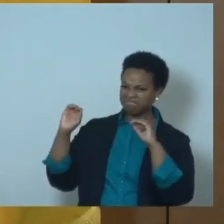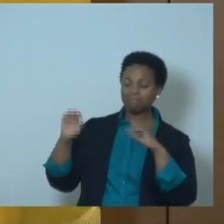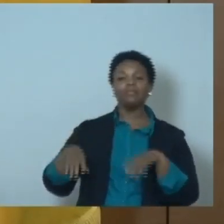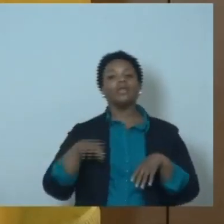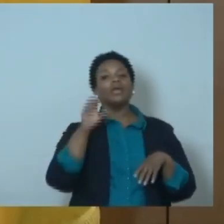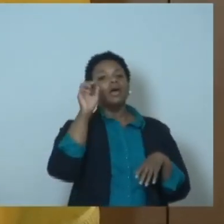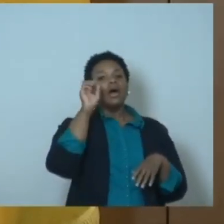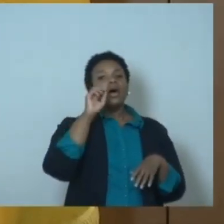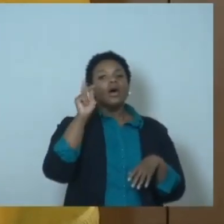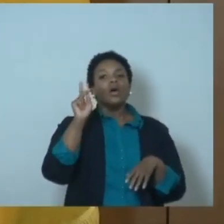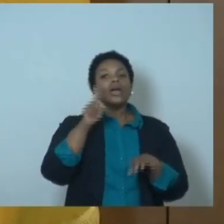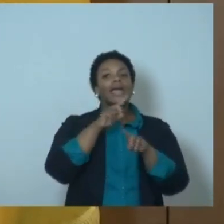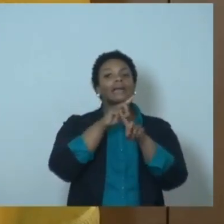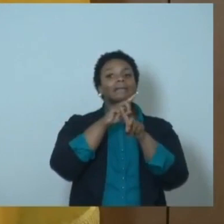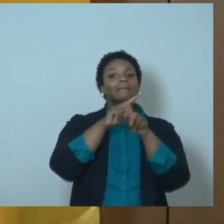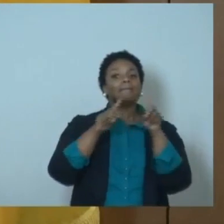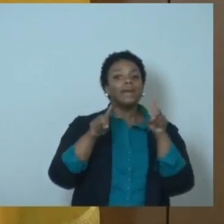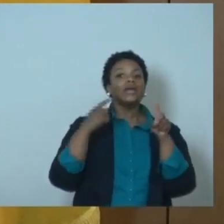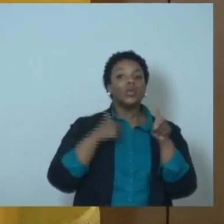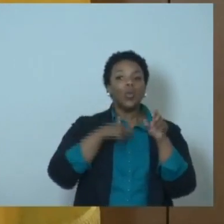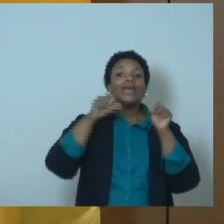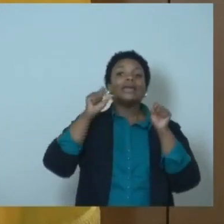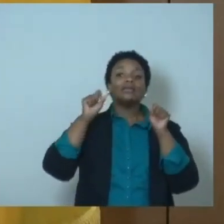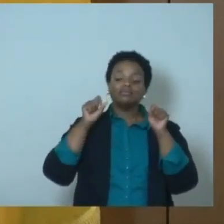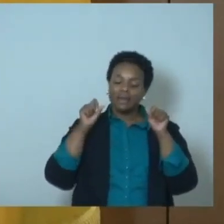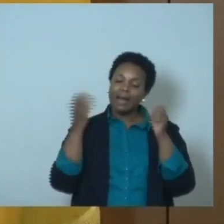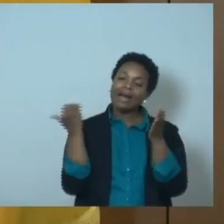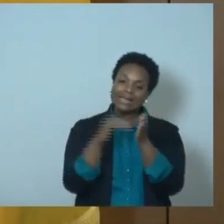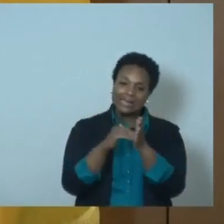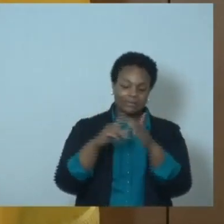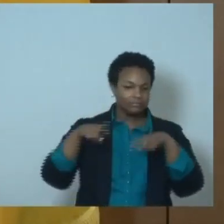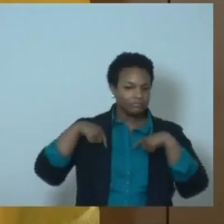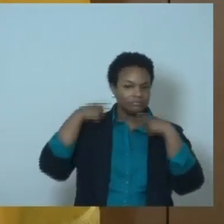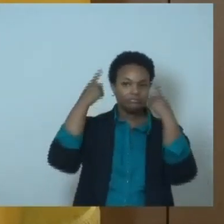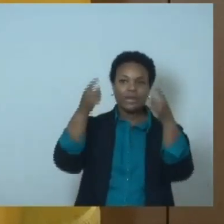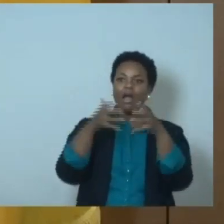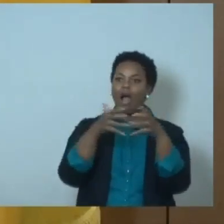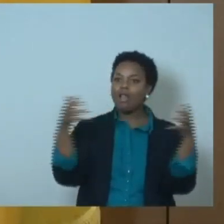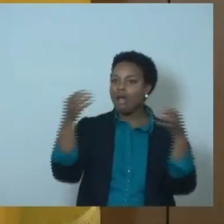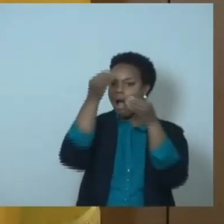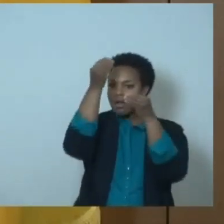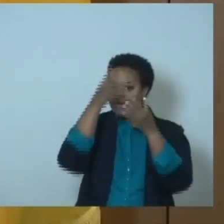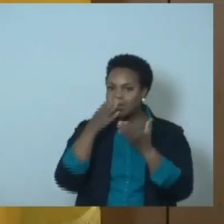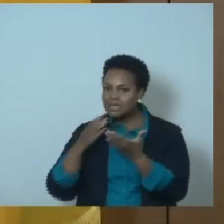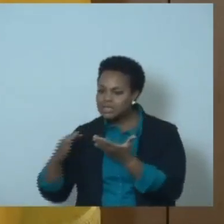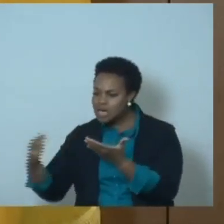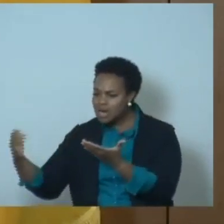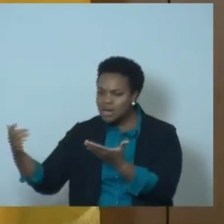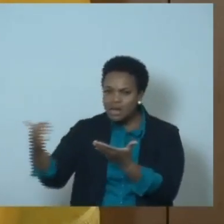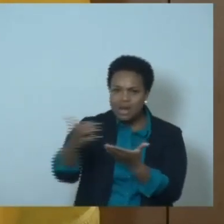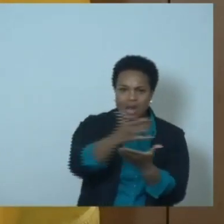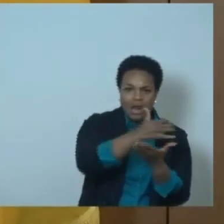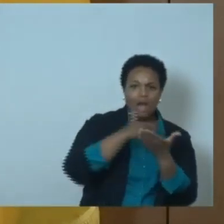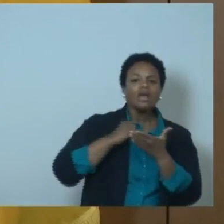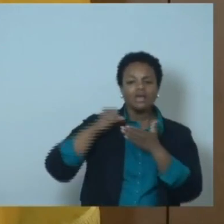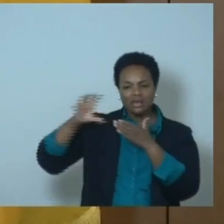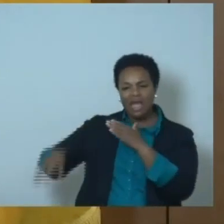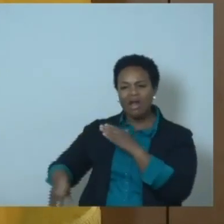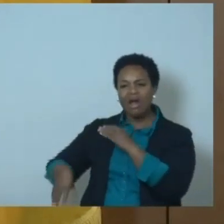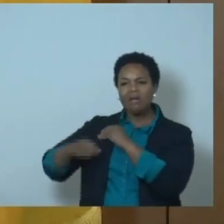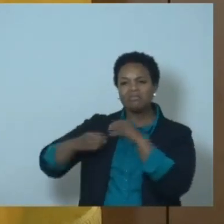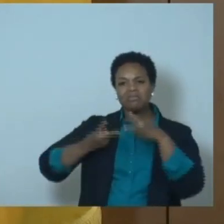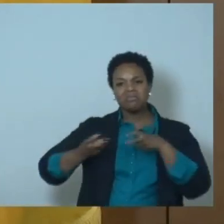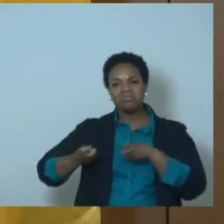I mean, we are collecting a ton of data, and we should. We will add areas that